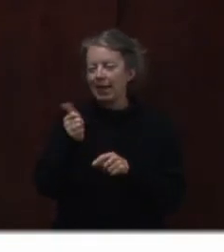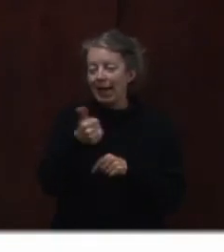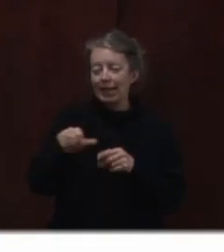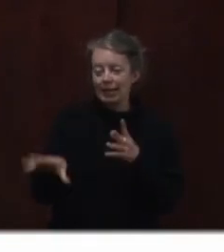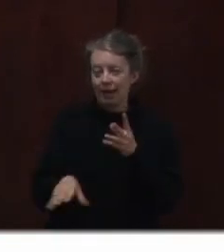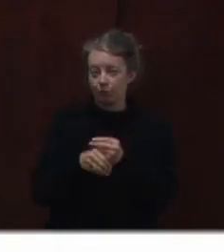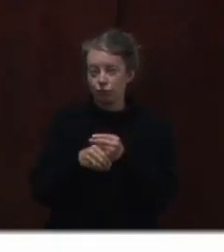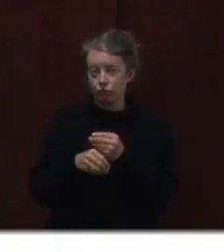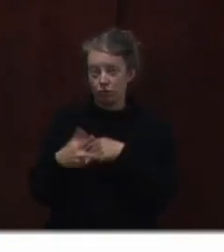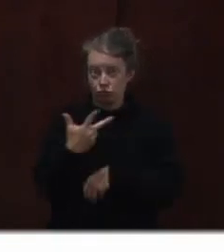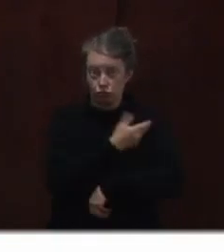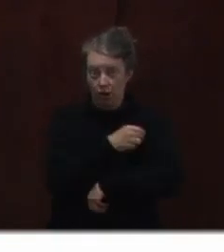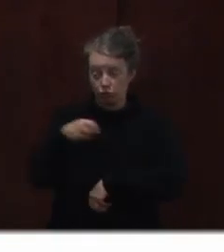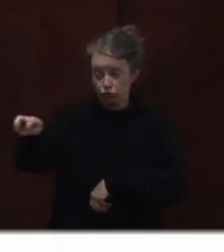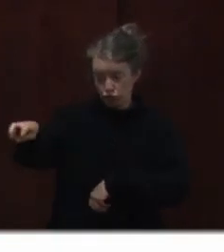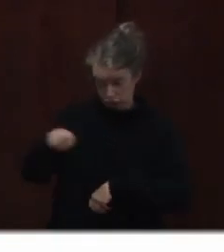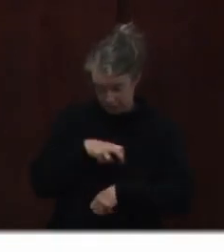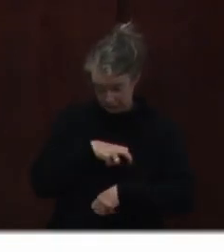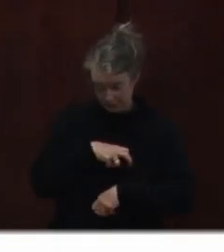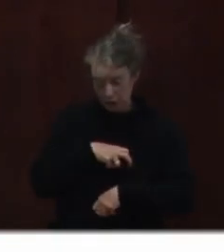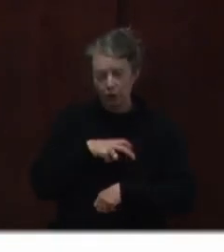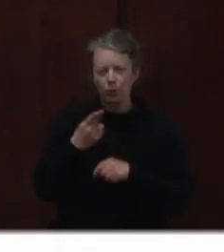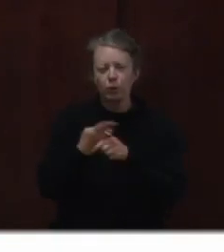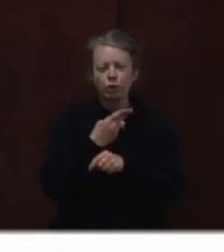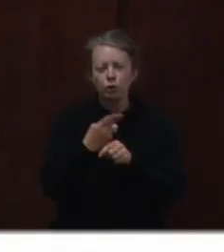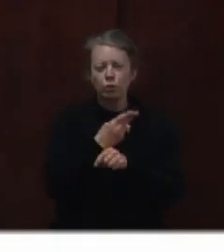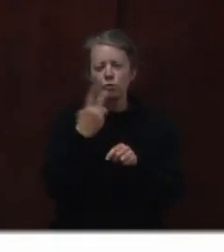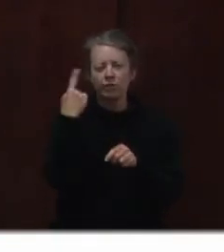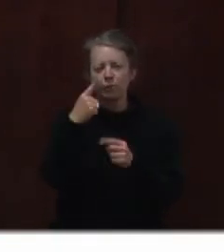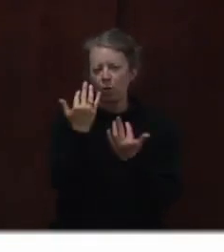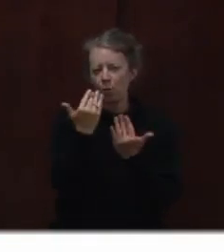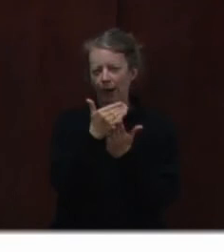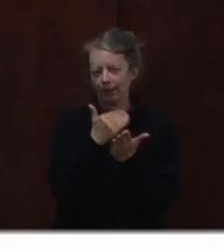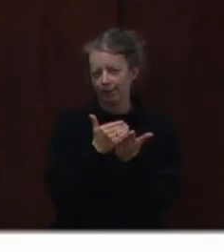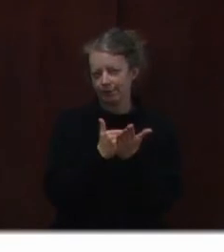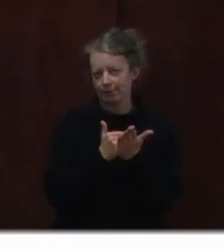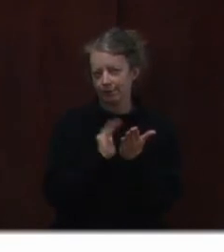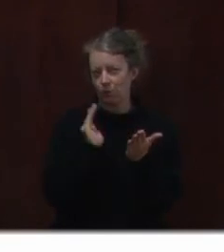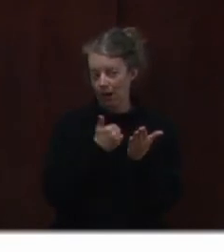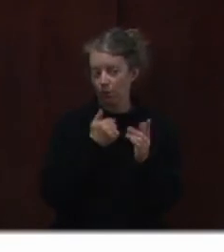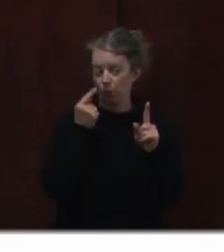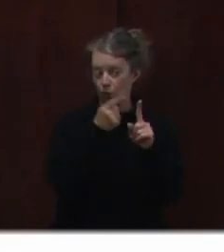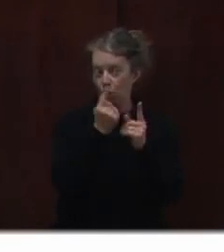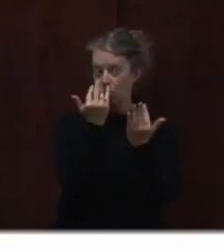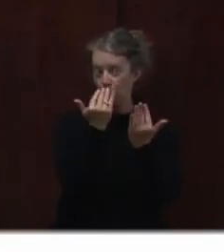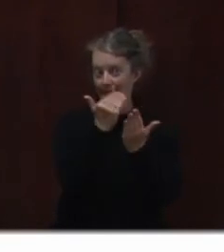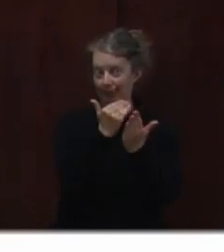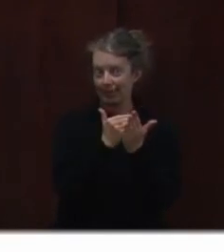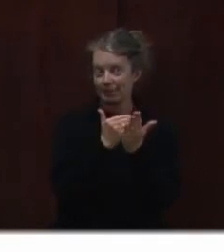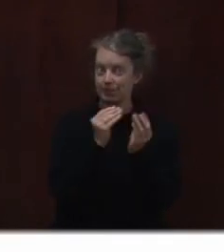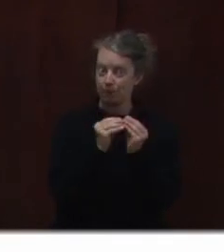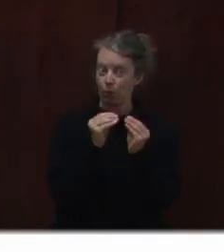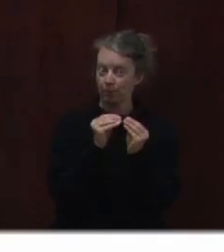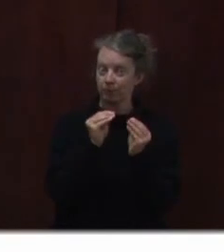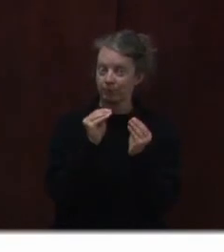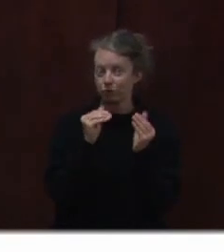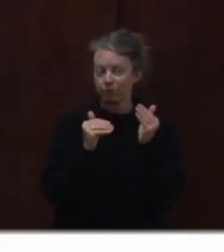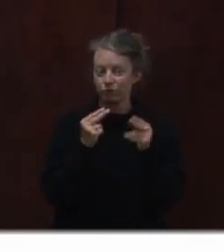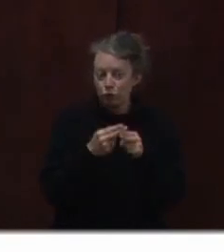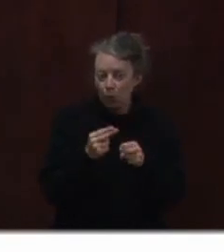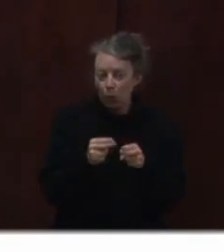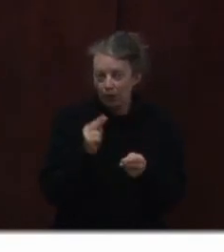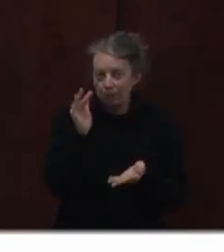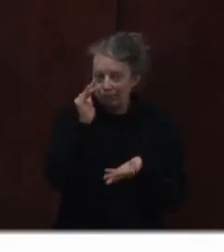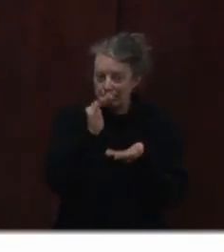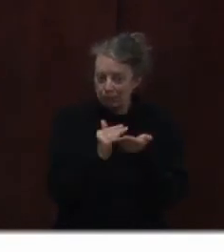our efforts to get our wait list down, our general population wait list, and so we'll be adding appointments to our schedule